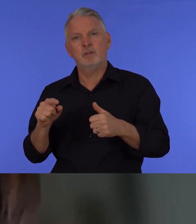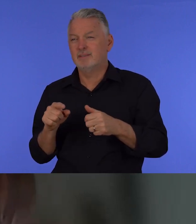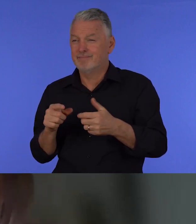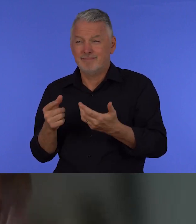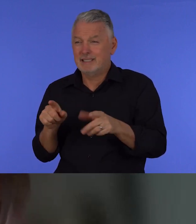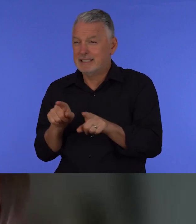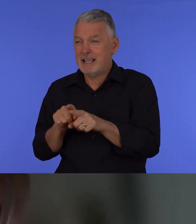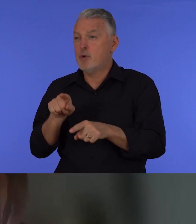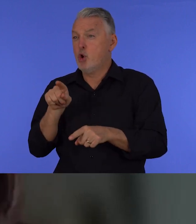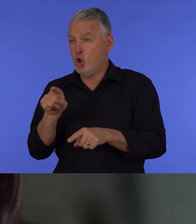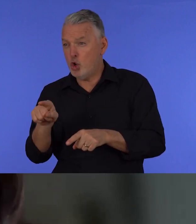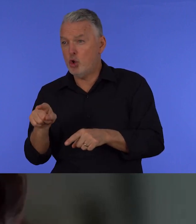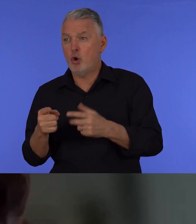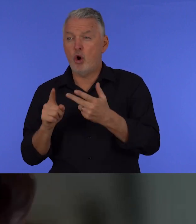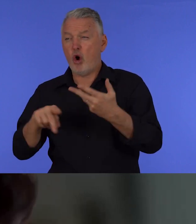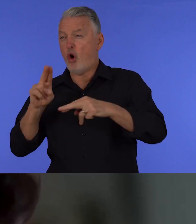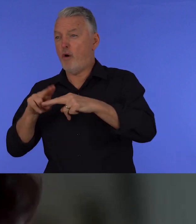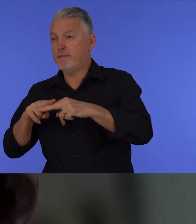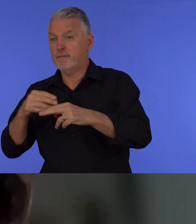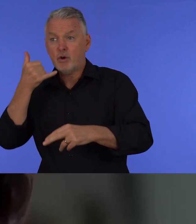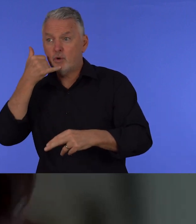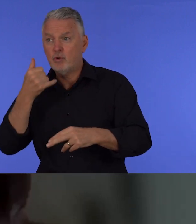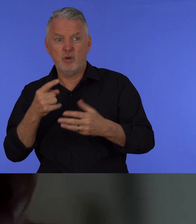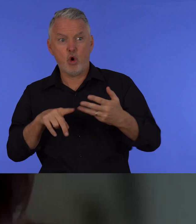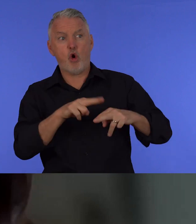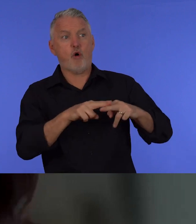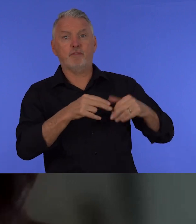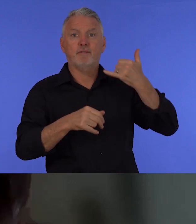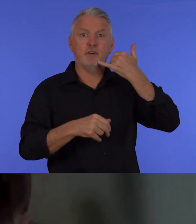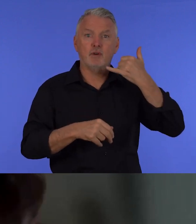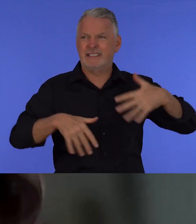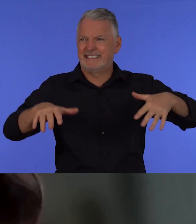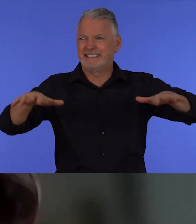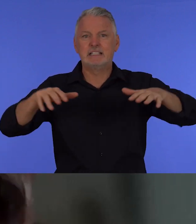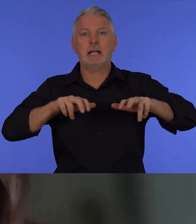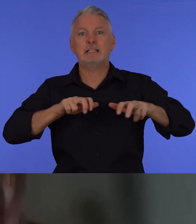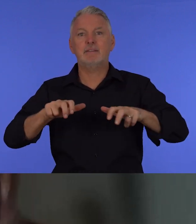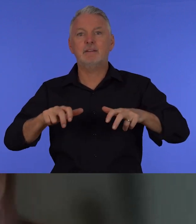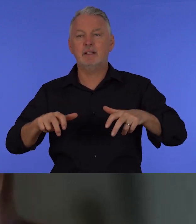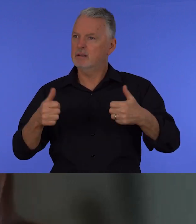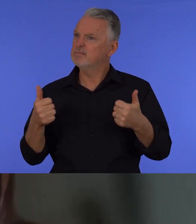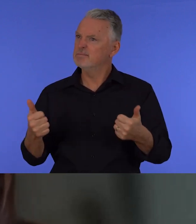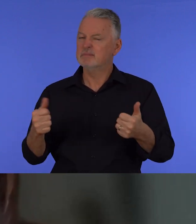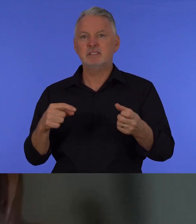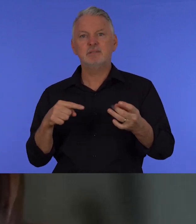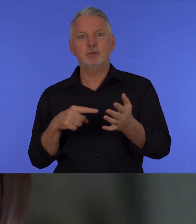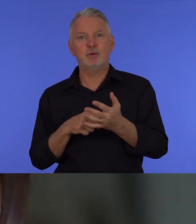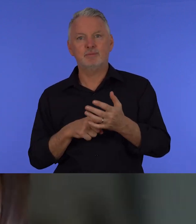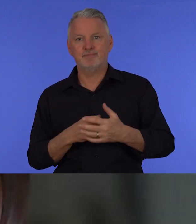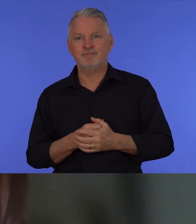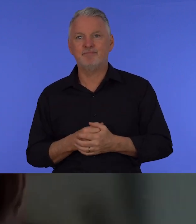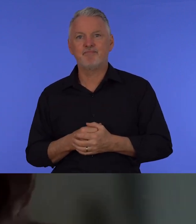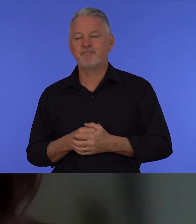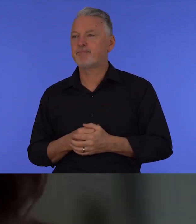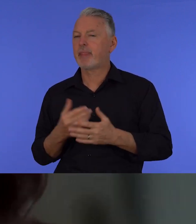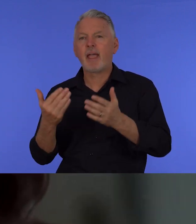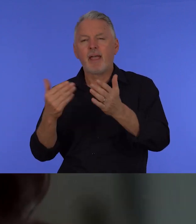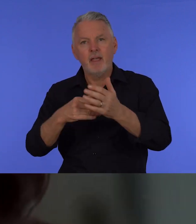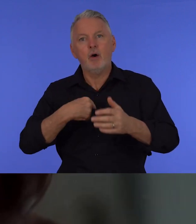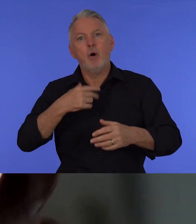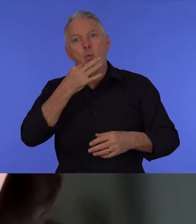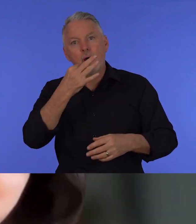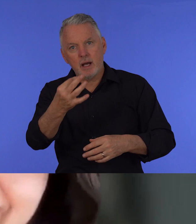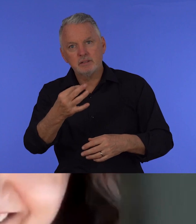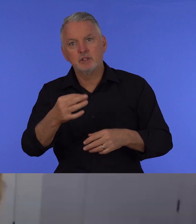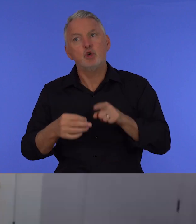is, just as important as it is for her to get her sister off the phone and out and about. And not sure if that's the answers